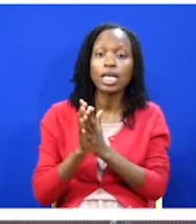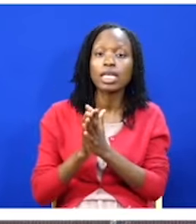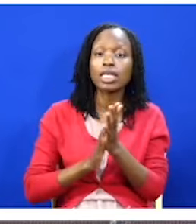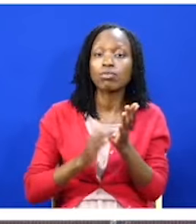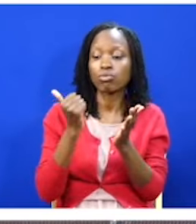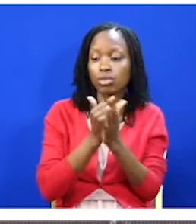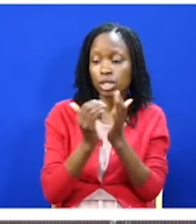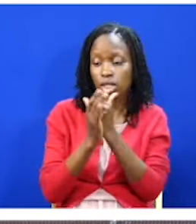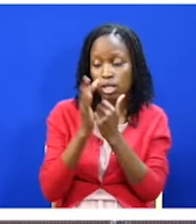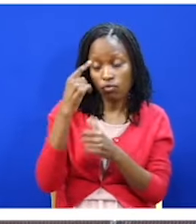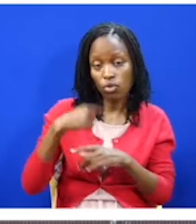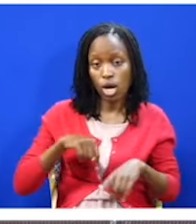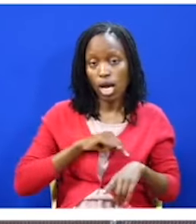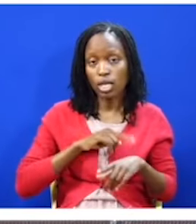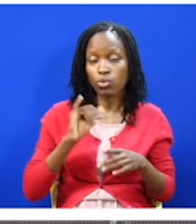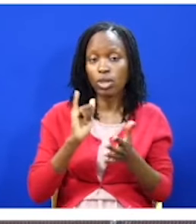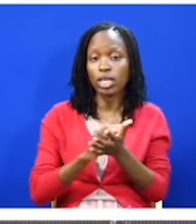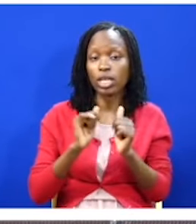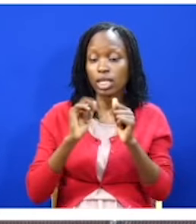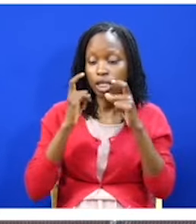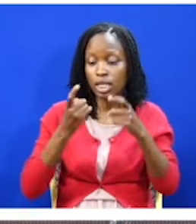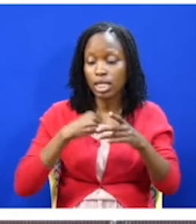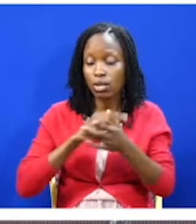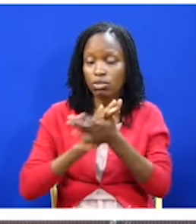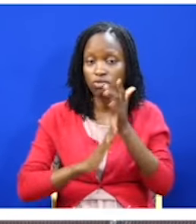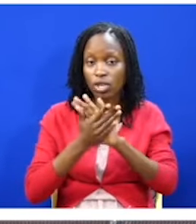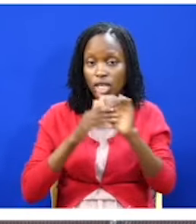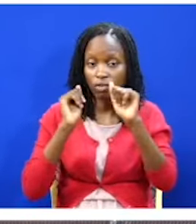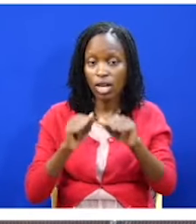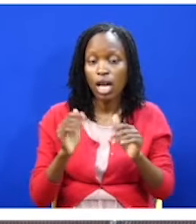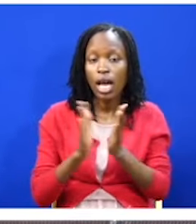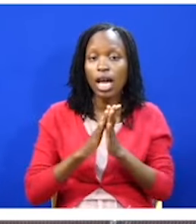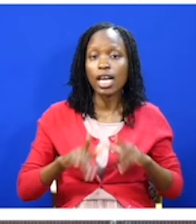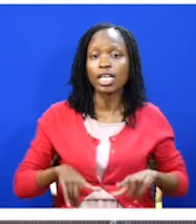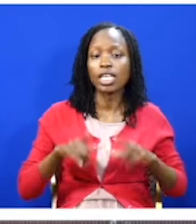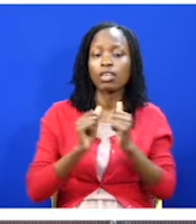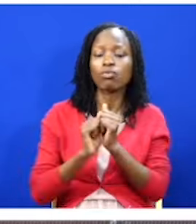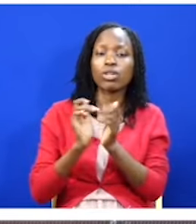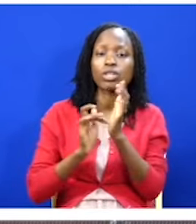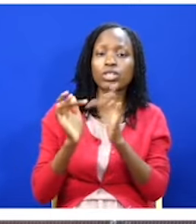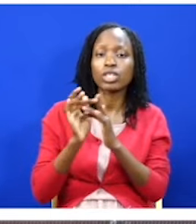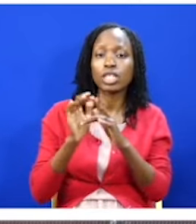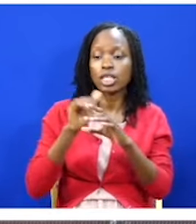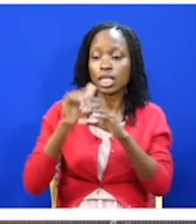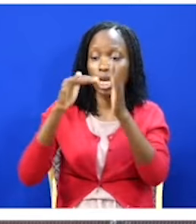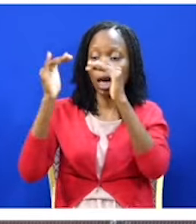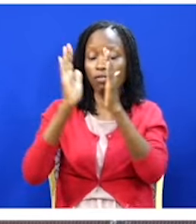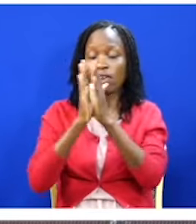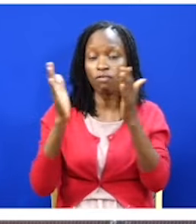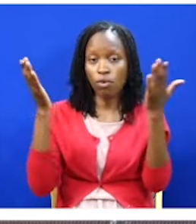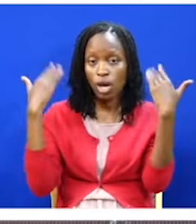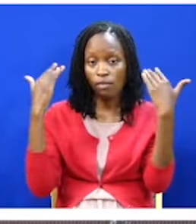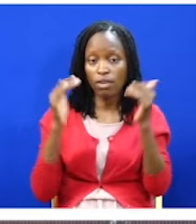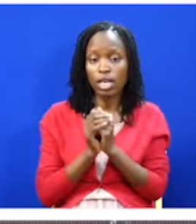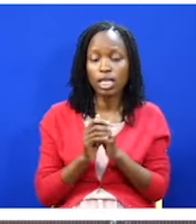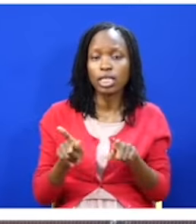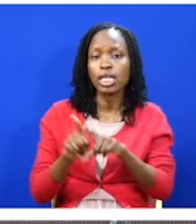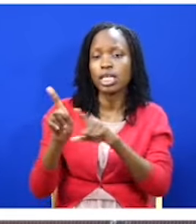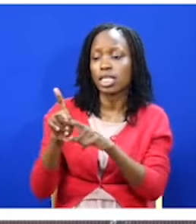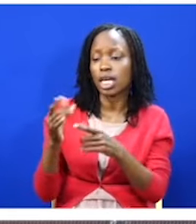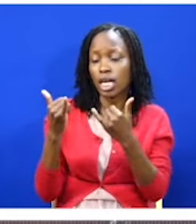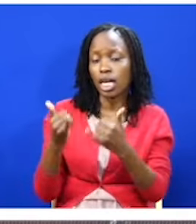life on the cross so that we could have our sins forgiven and live with him in heaven forever. This should make